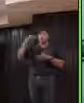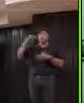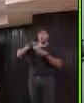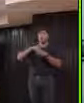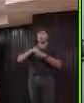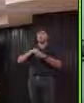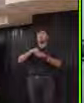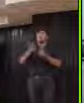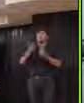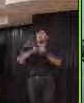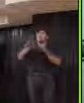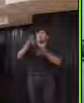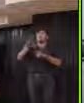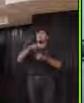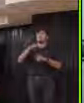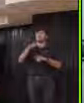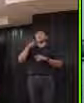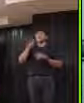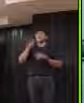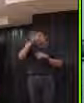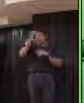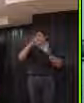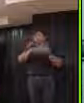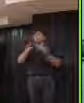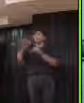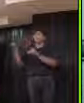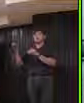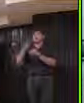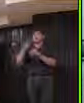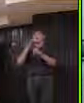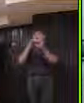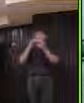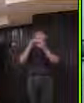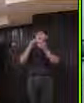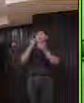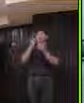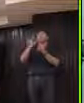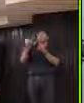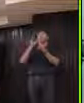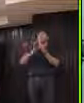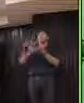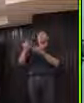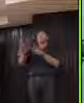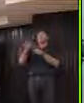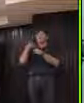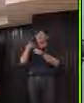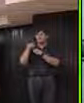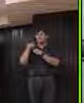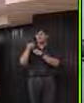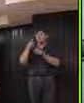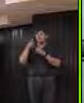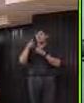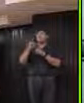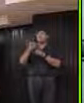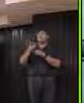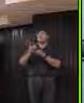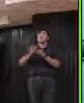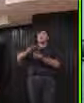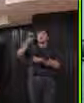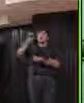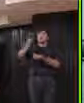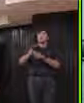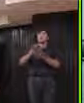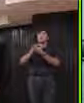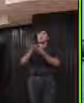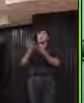is why the state actually acceded to India, because it was led by Sheikh Abdullah, who was the pillar of Indian